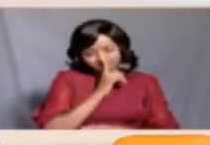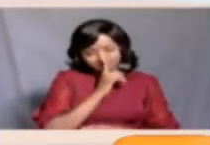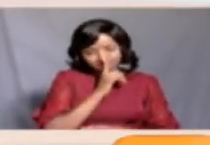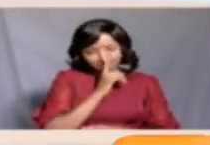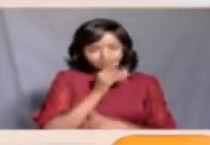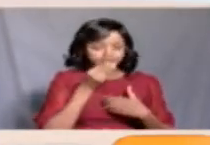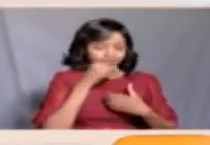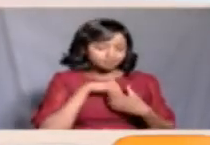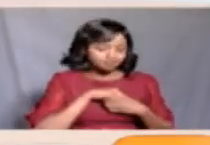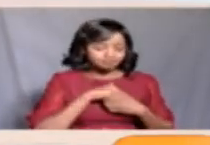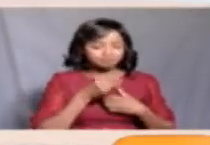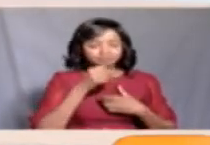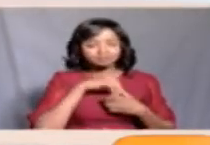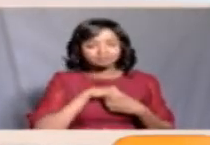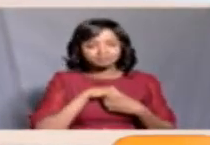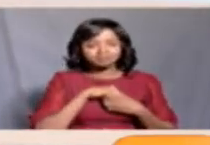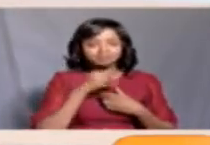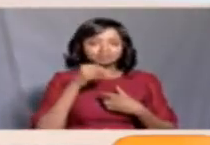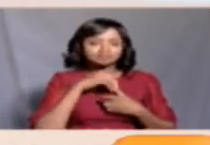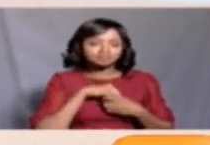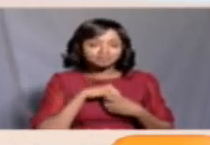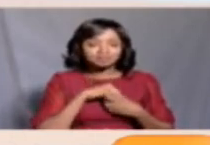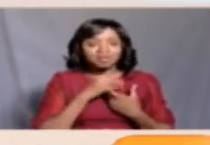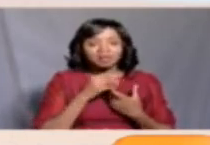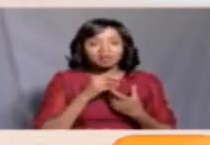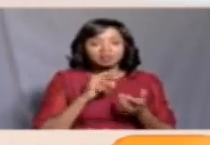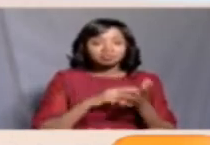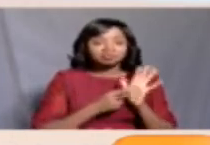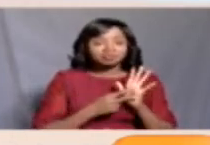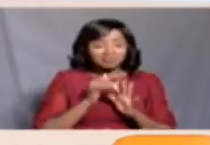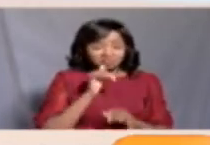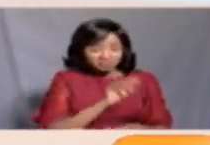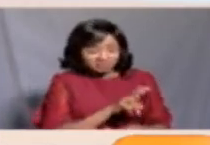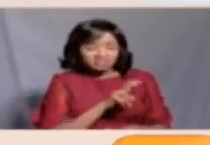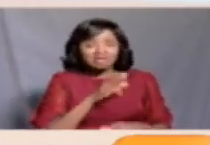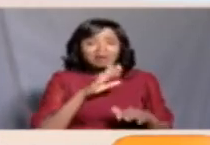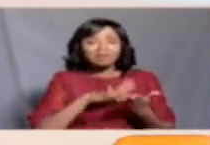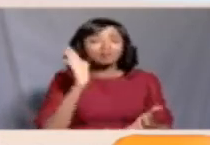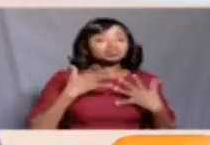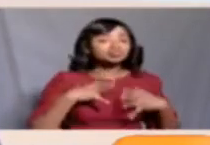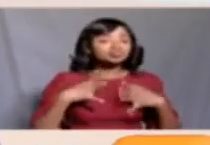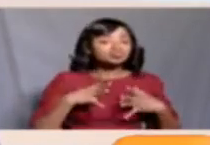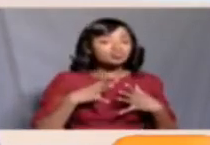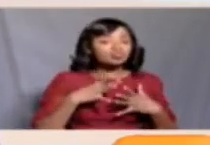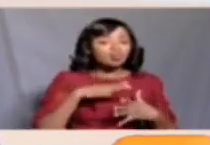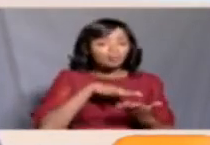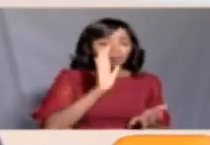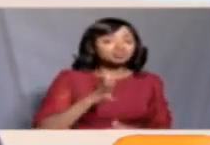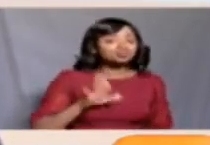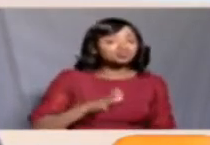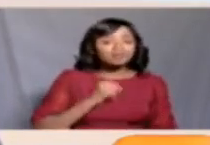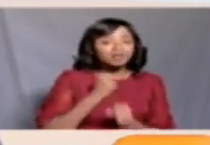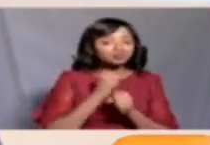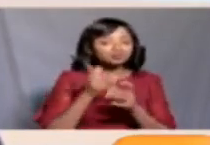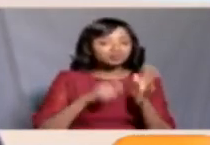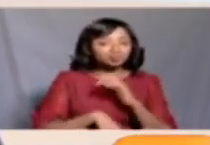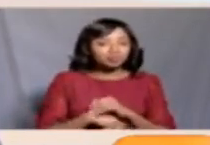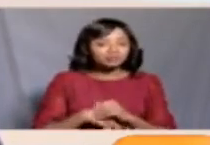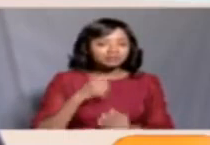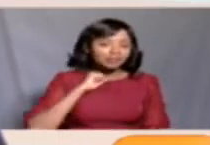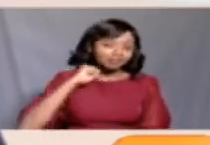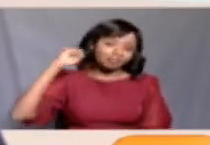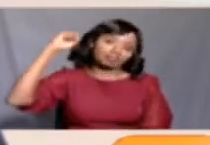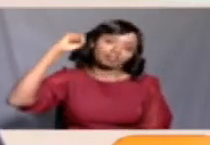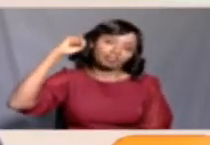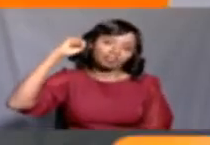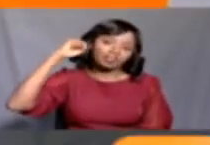have cutting behaviors or attempting suicide or things like that. Yeah. But men end up becoming aggressive. So they